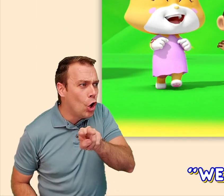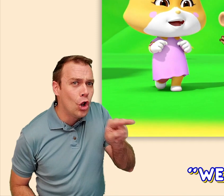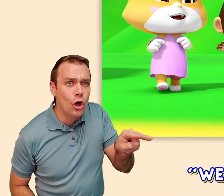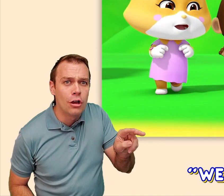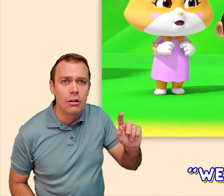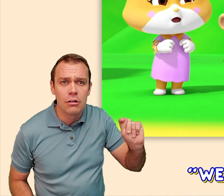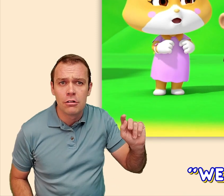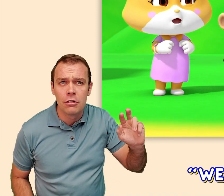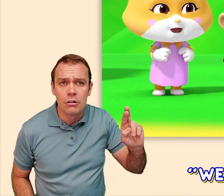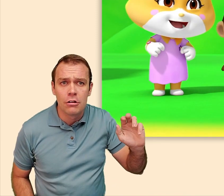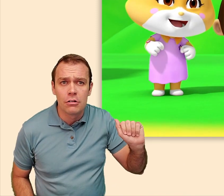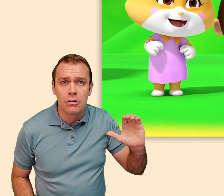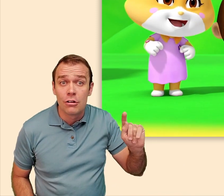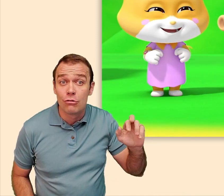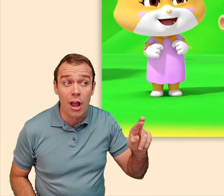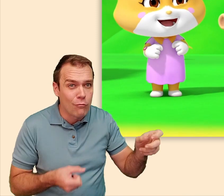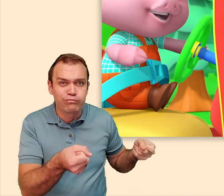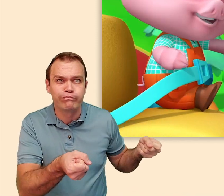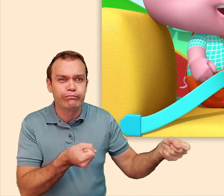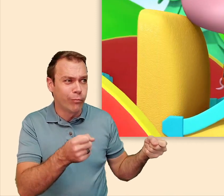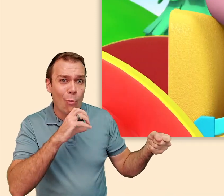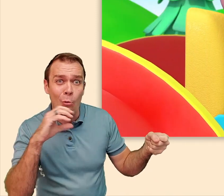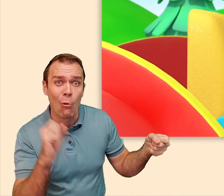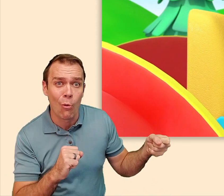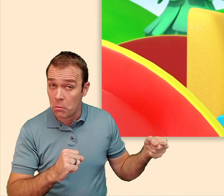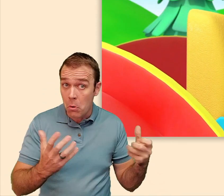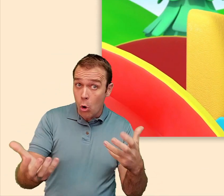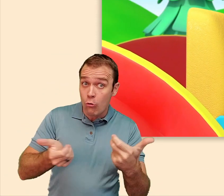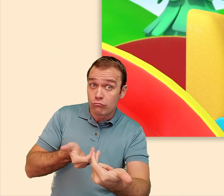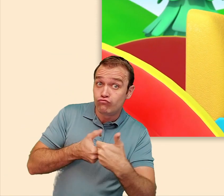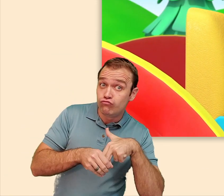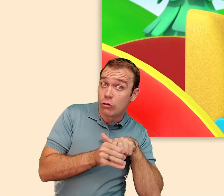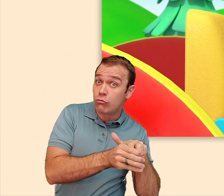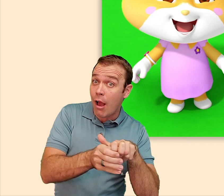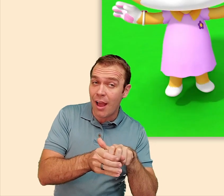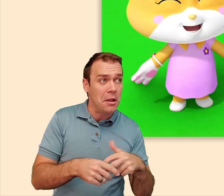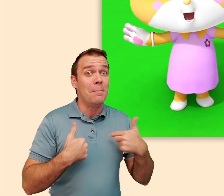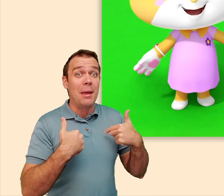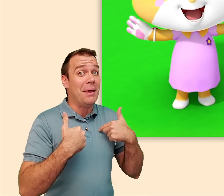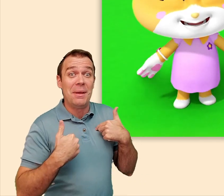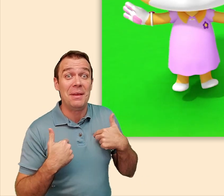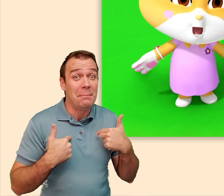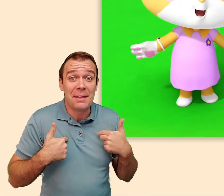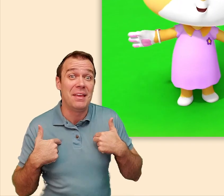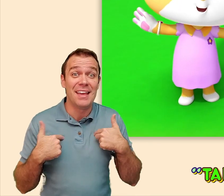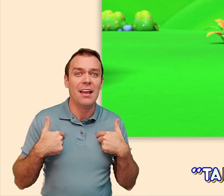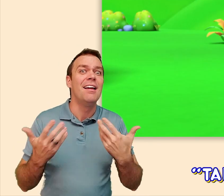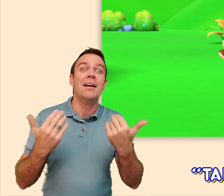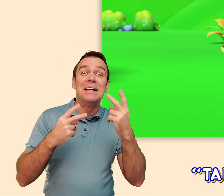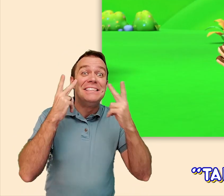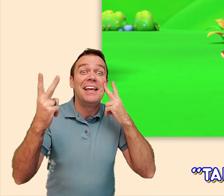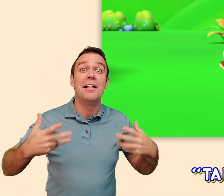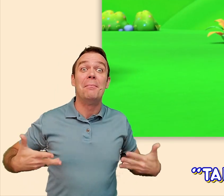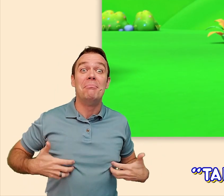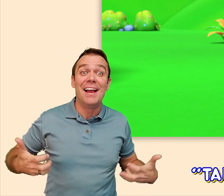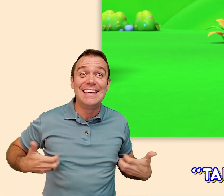Well, look at that fine old tractor. Yeah! Who wants a ride? I do! Take us